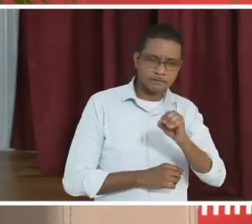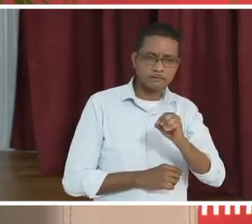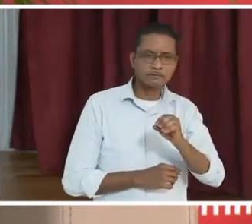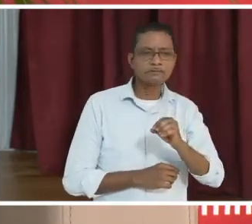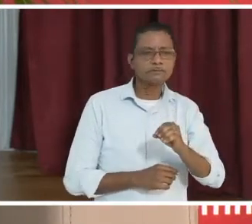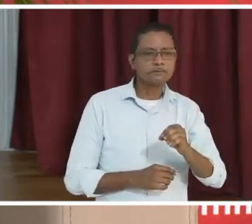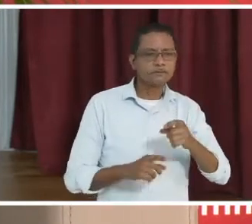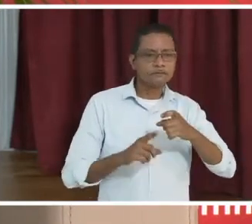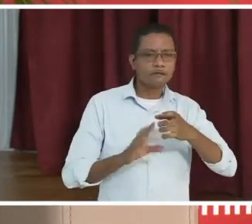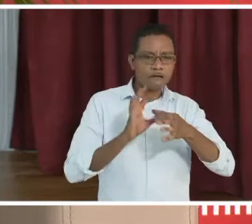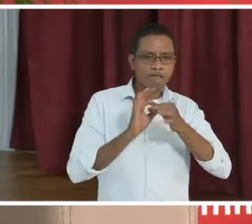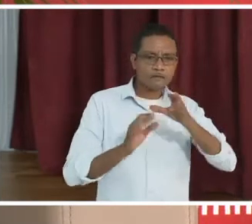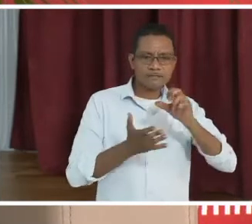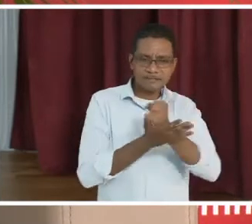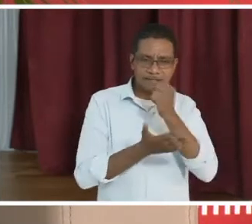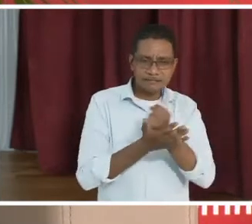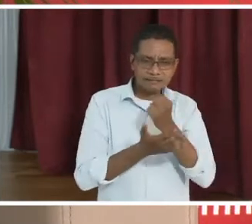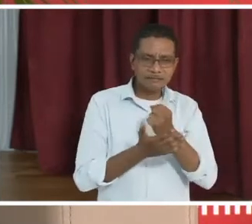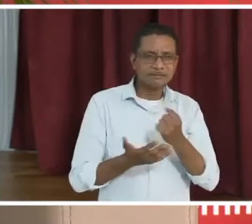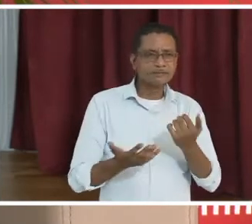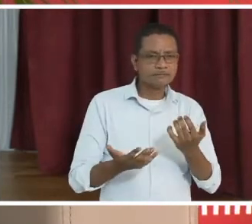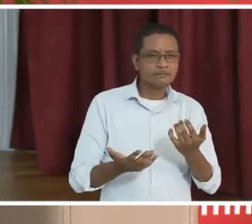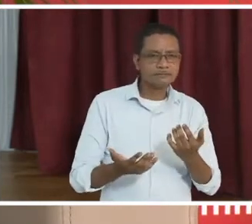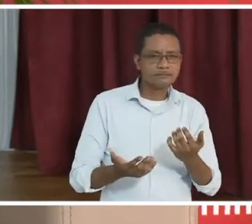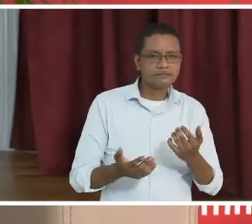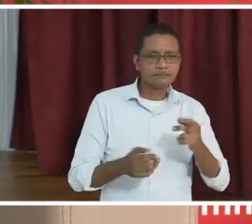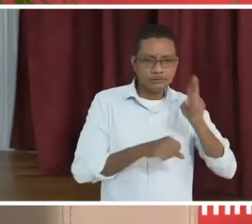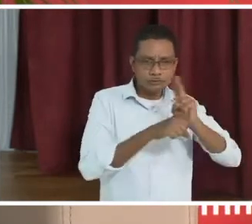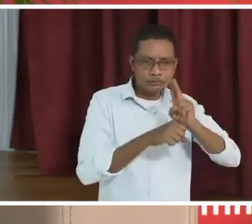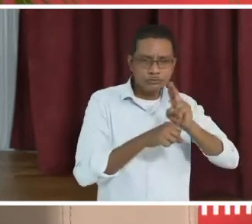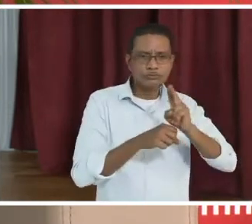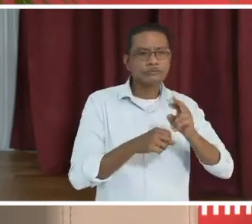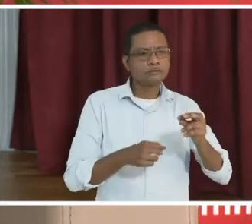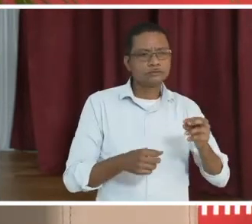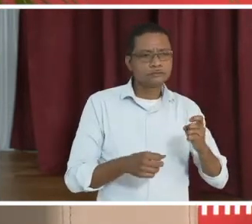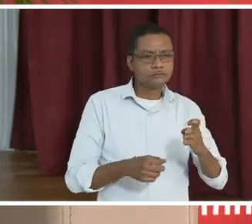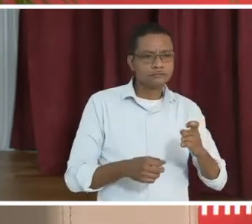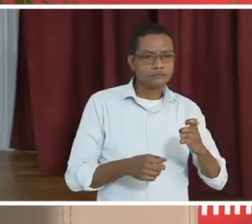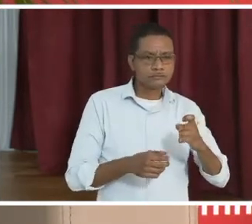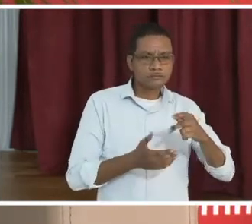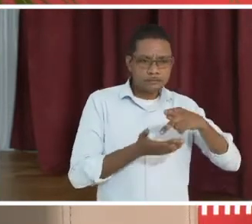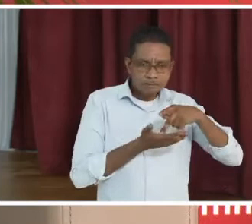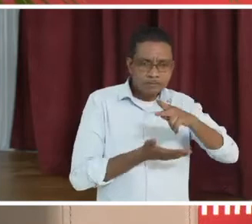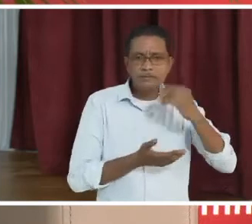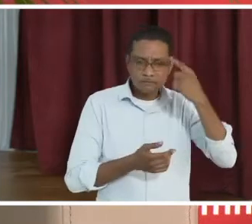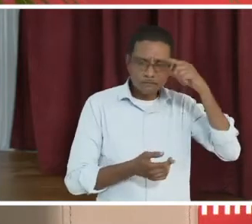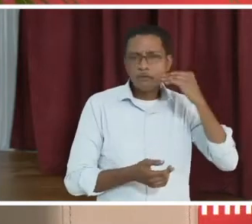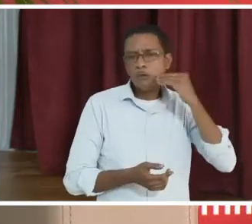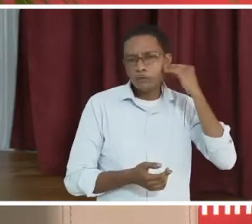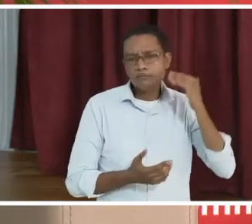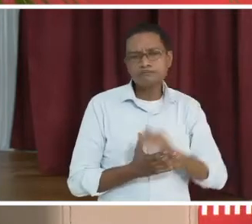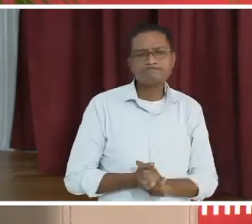you for a mortgage. It will then represent your monthly installment. Okay. Yeah? So that in particular it's a major factor